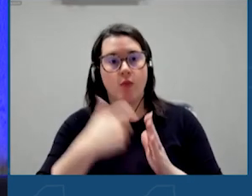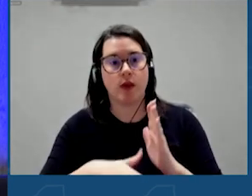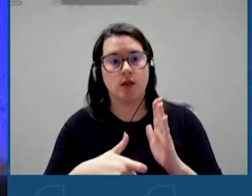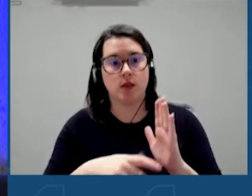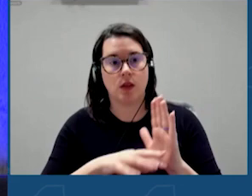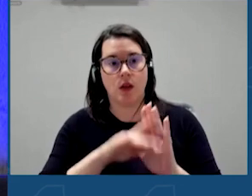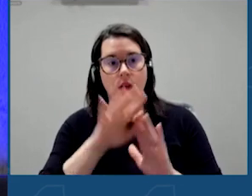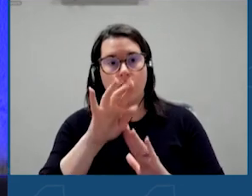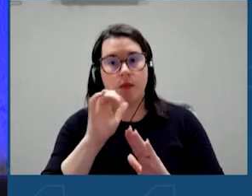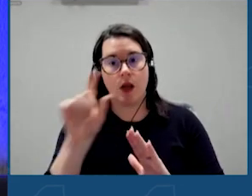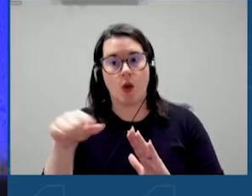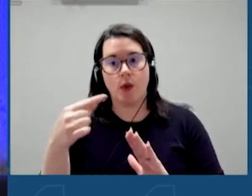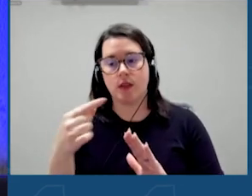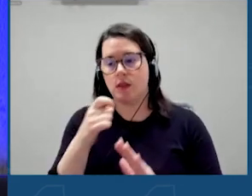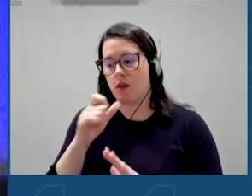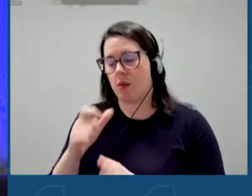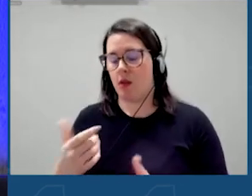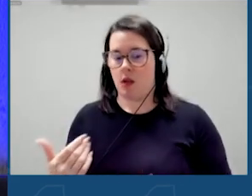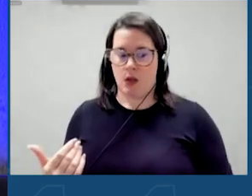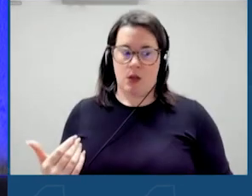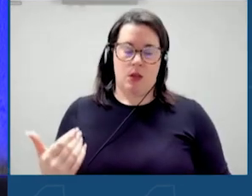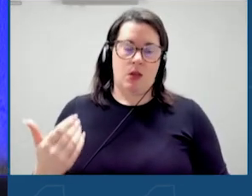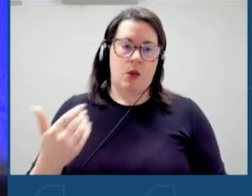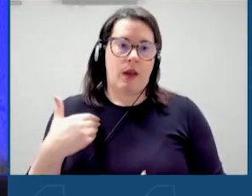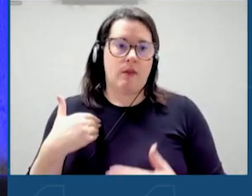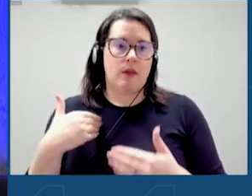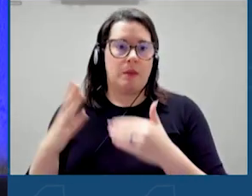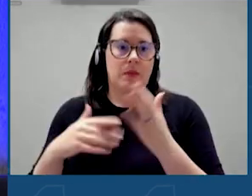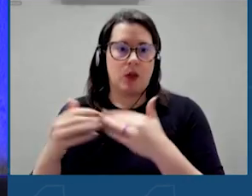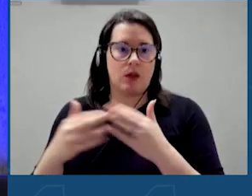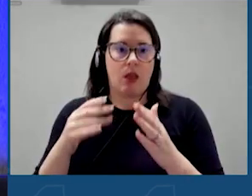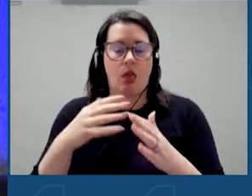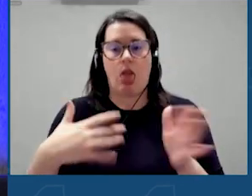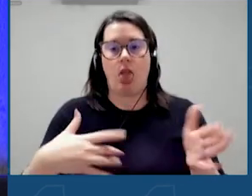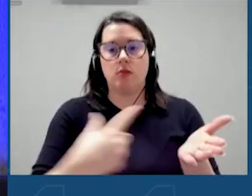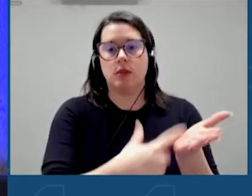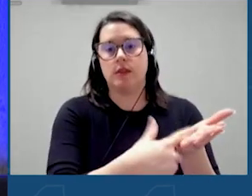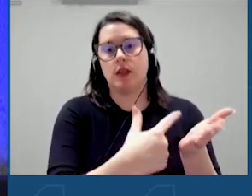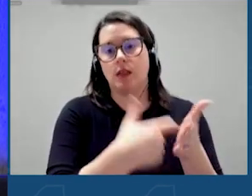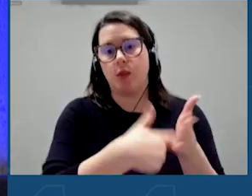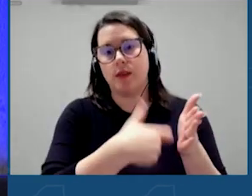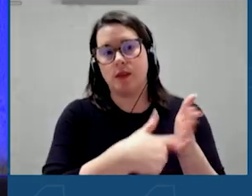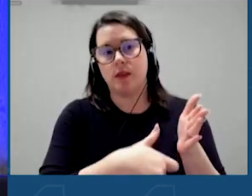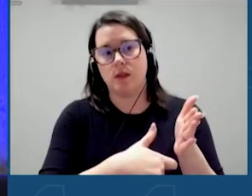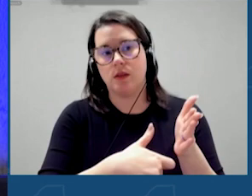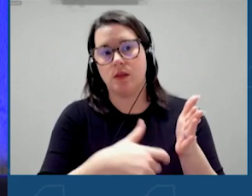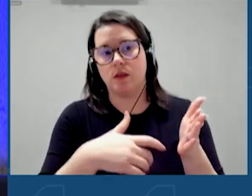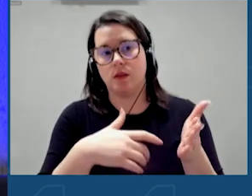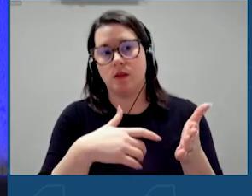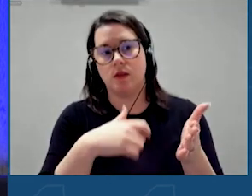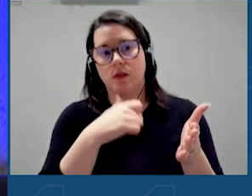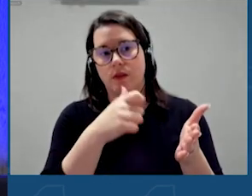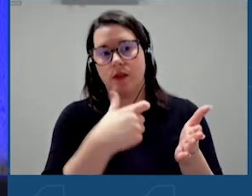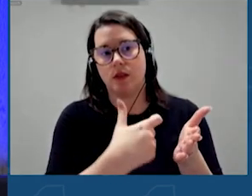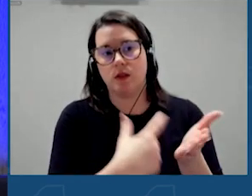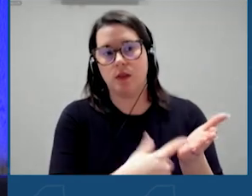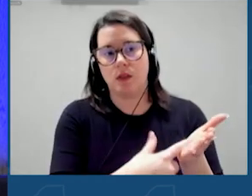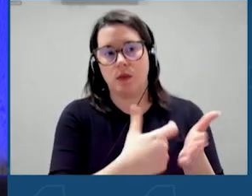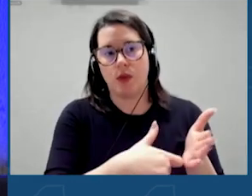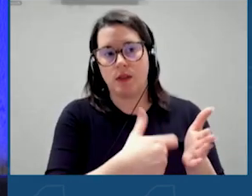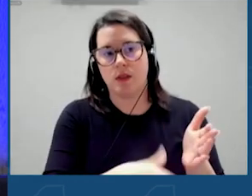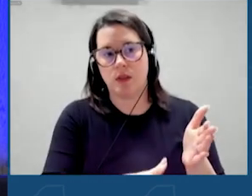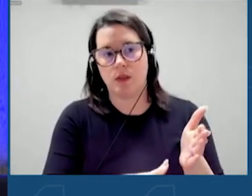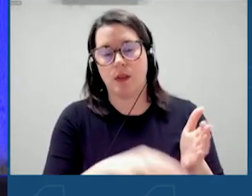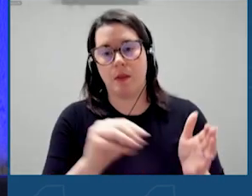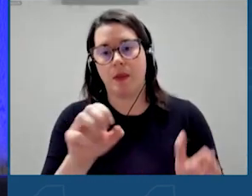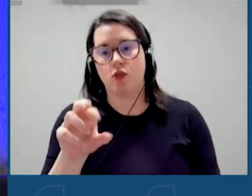about inventory. I've been talking about how we haven't built. I didn't even get into prices. I haven't talked about the prices. In the metro area